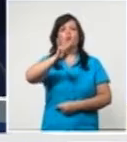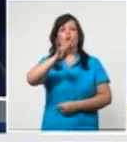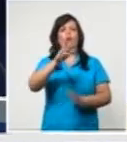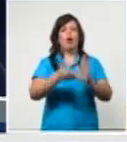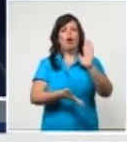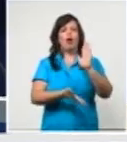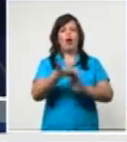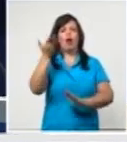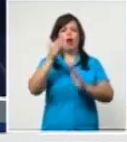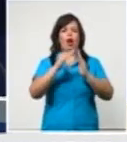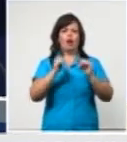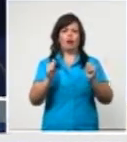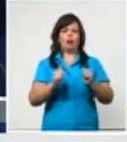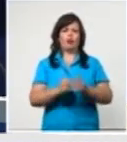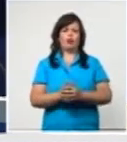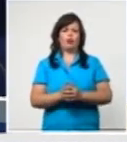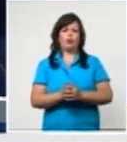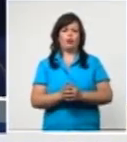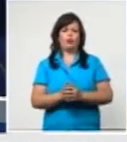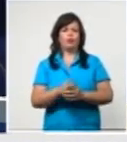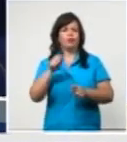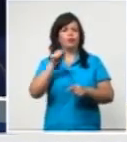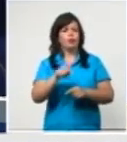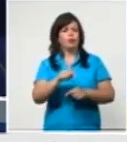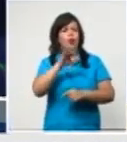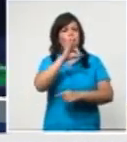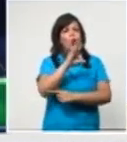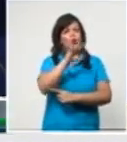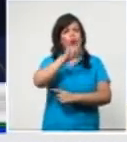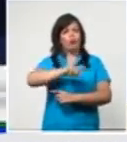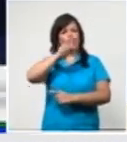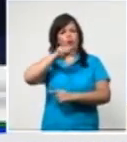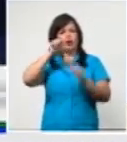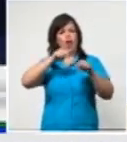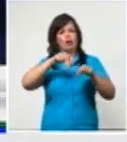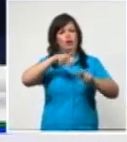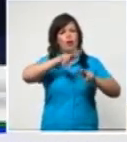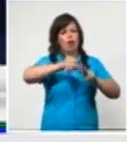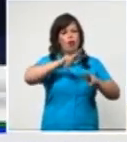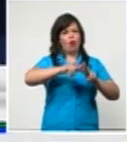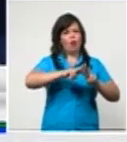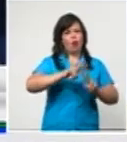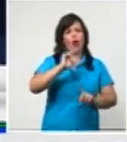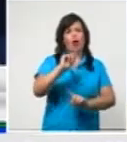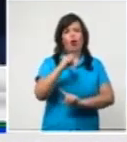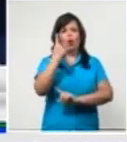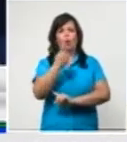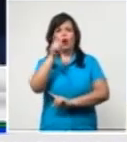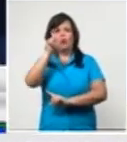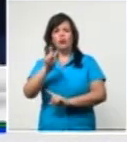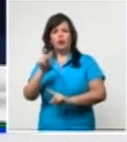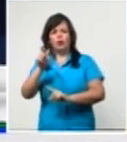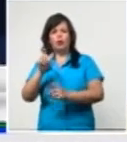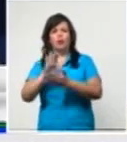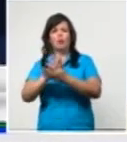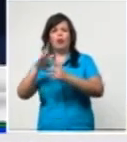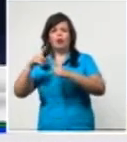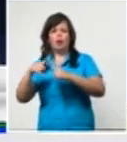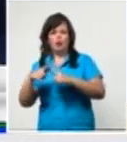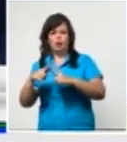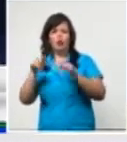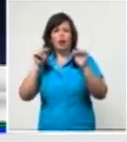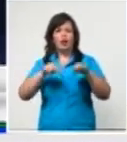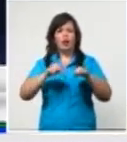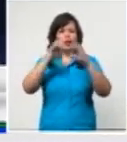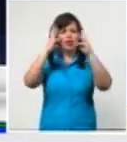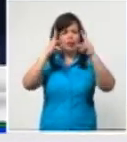that the ratio between admissions and discharges is favorable. It's